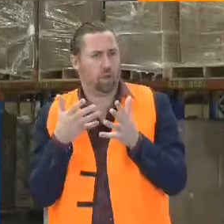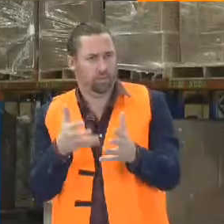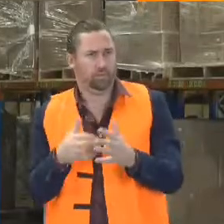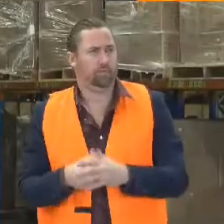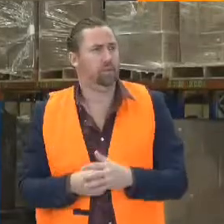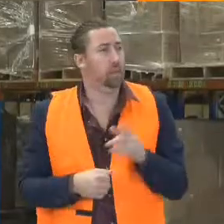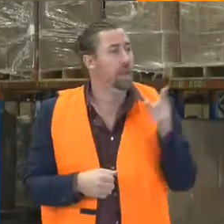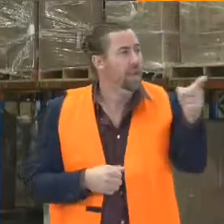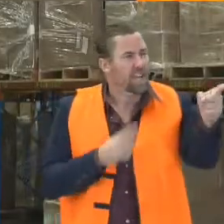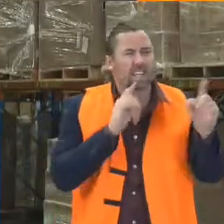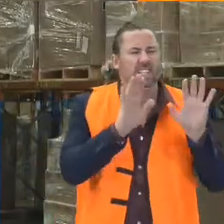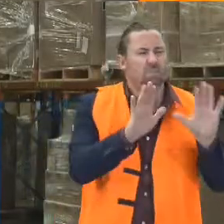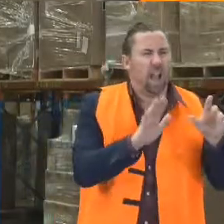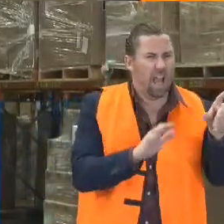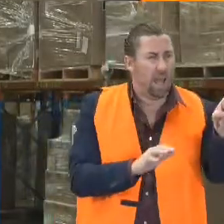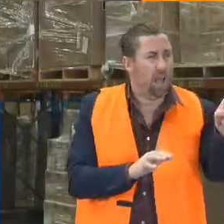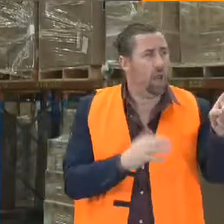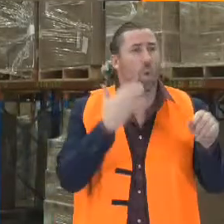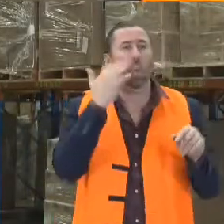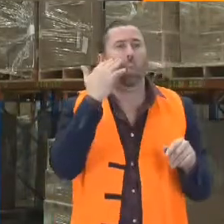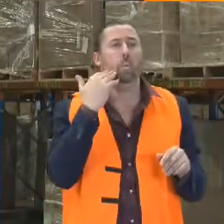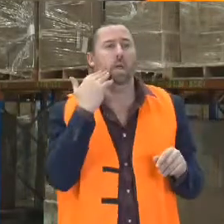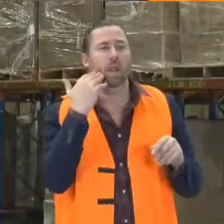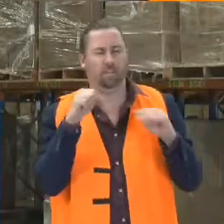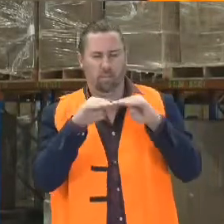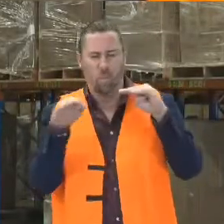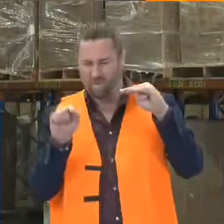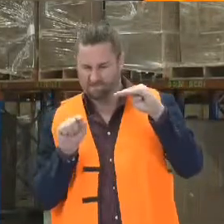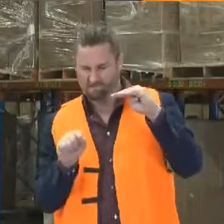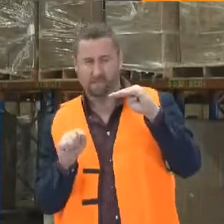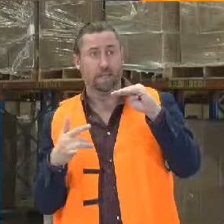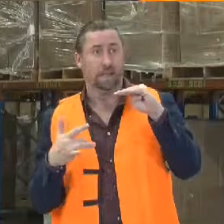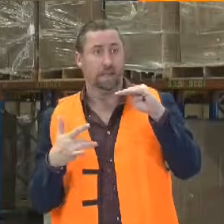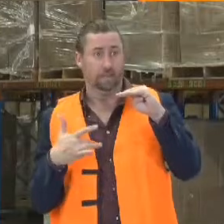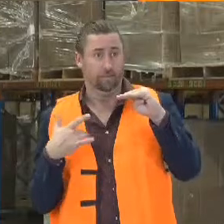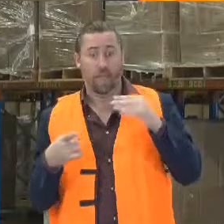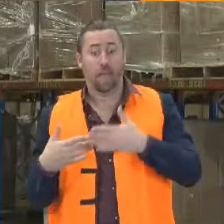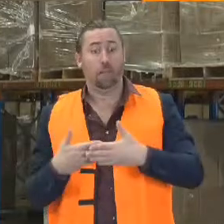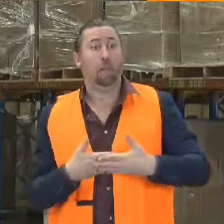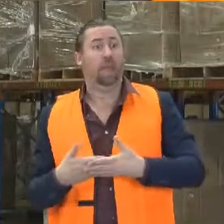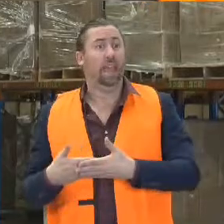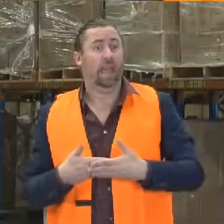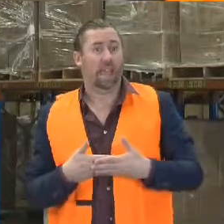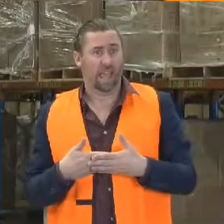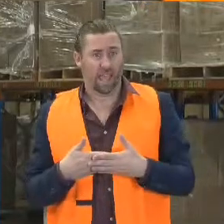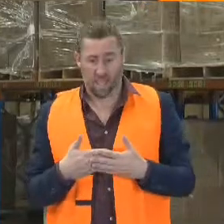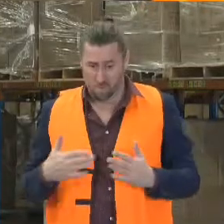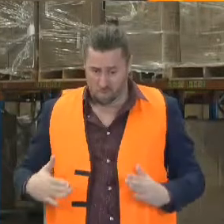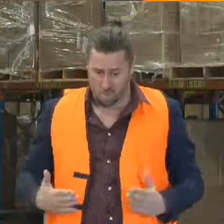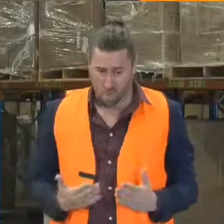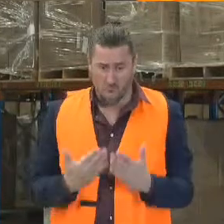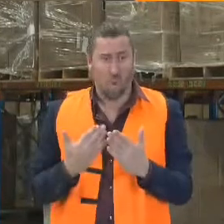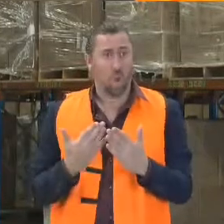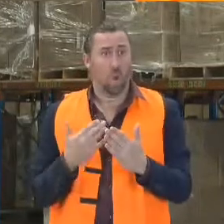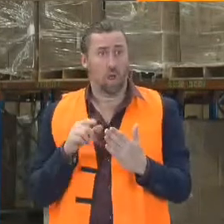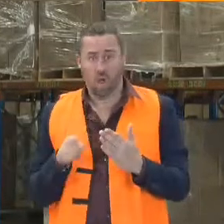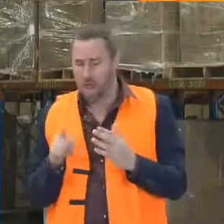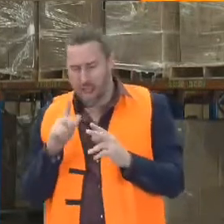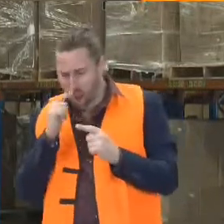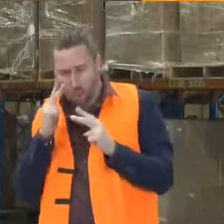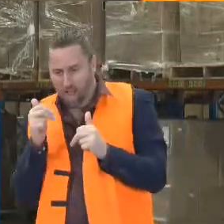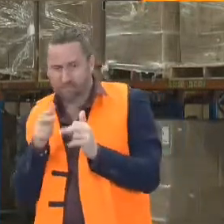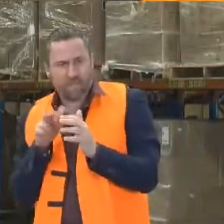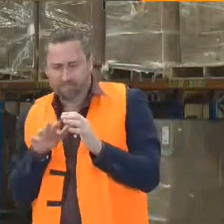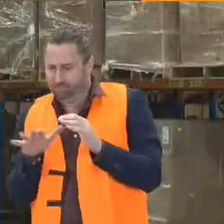sort of similar case, there was a woman south of the border whose newborn baby had to come here to